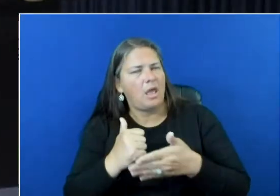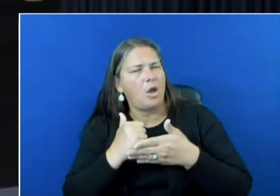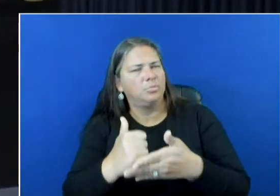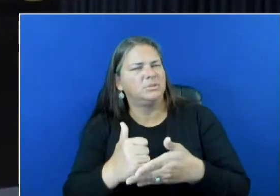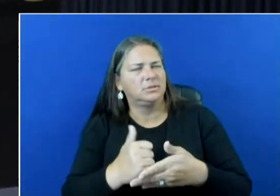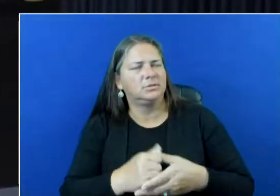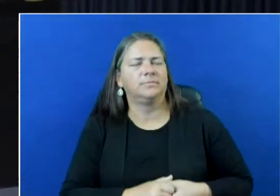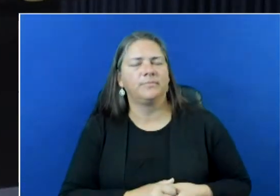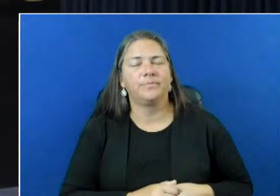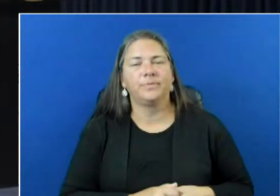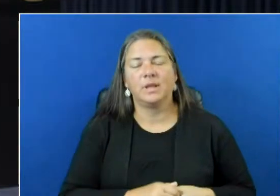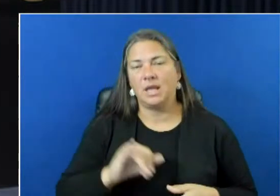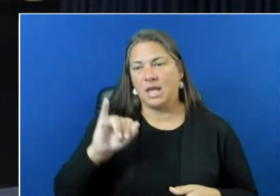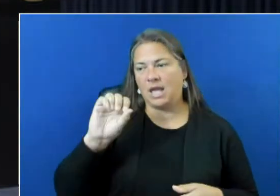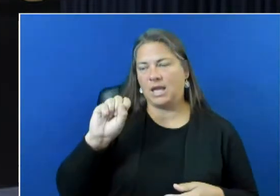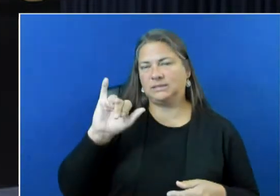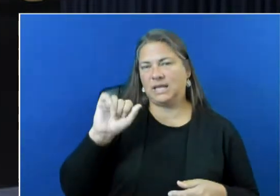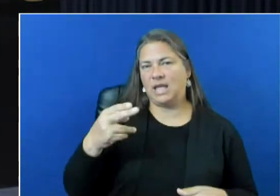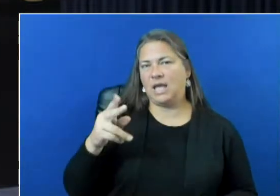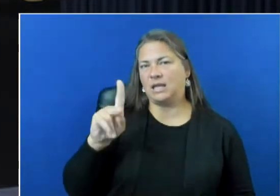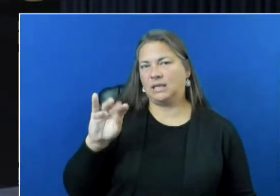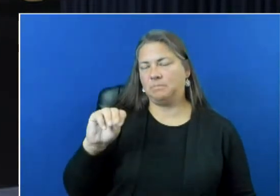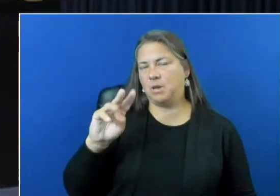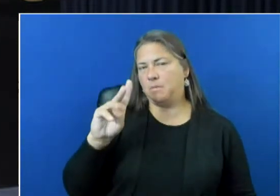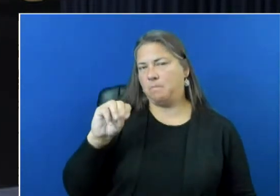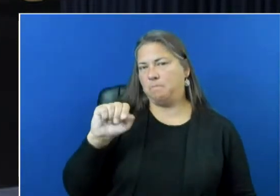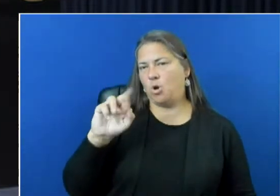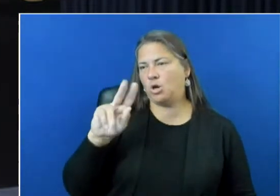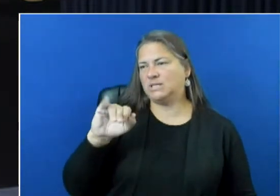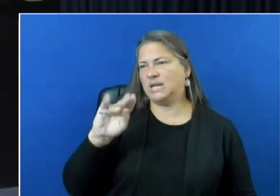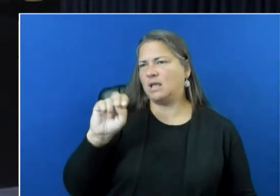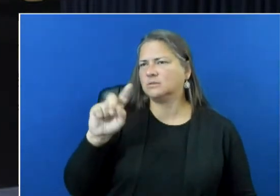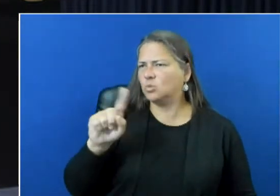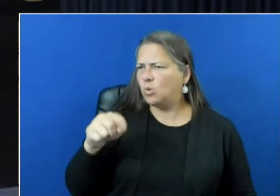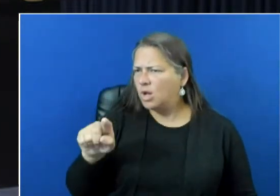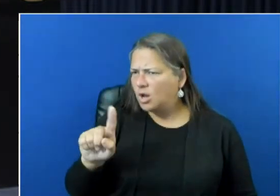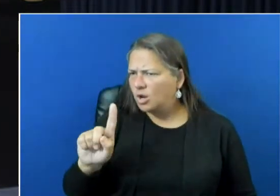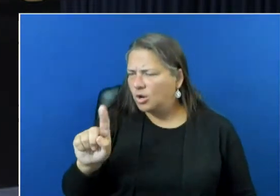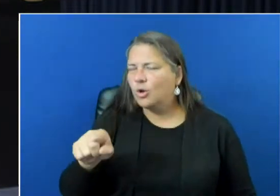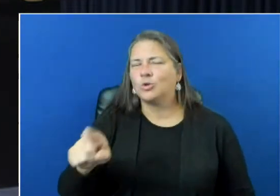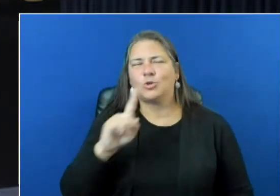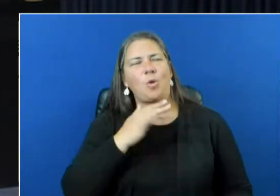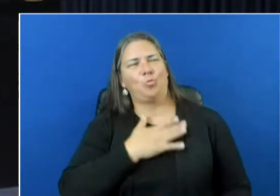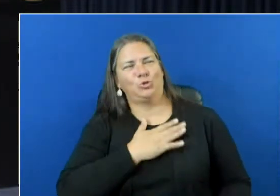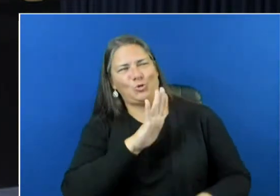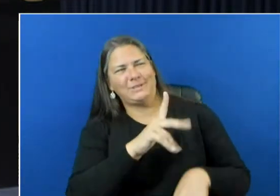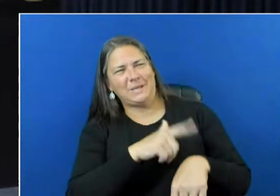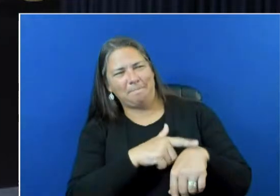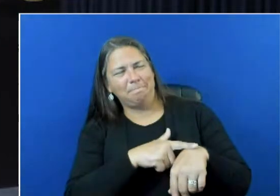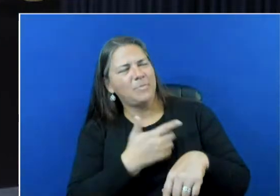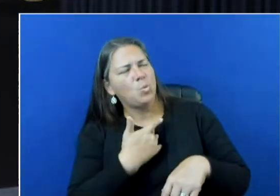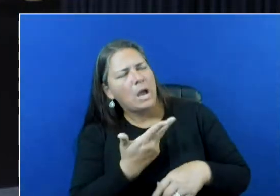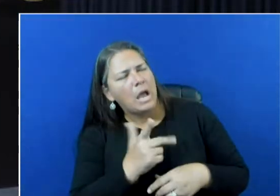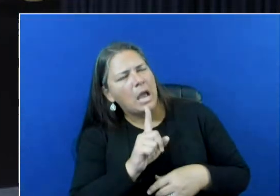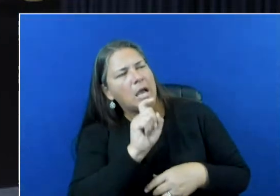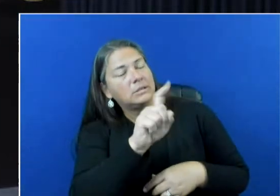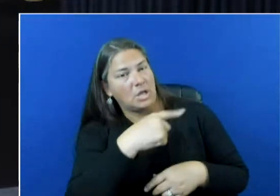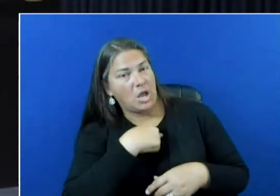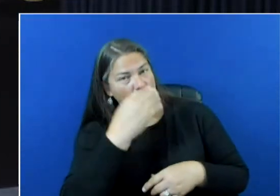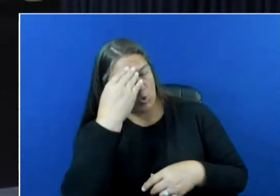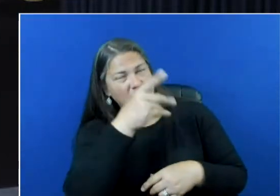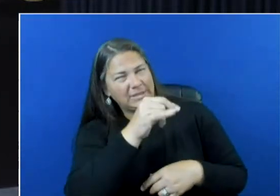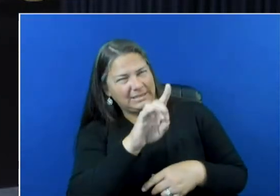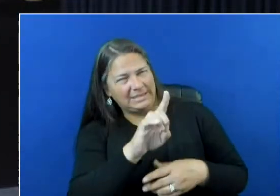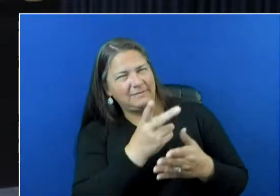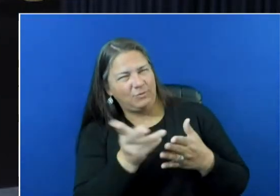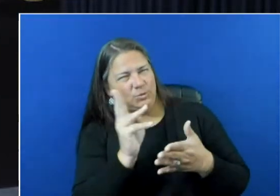Isaiah Kim Martinez. There you are. I appreciate your time. Just wanted to ask this. I know this was addressed a couple weeks ago as well with